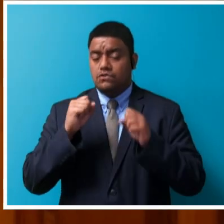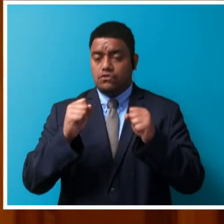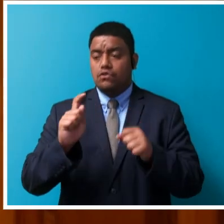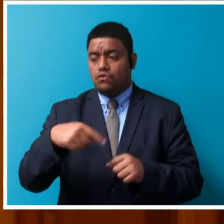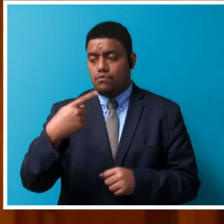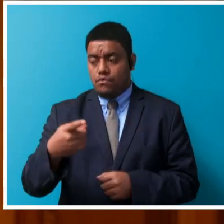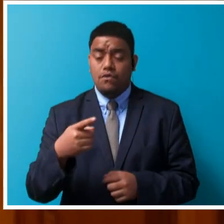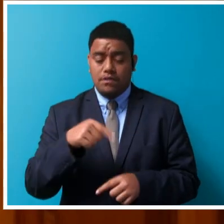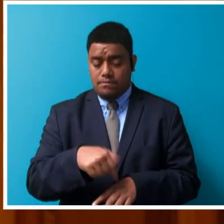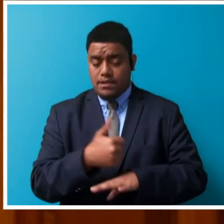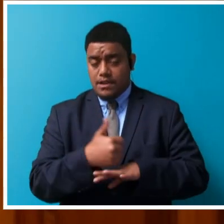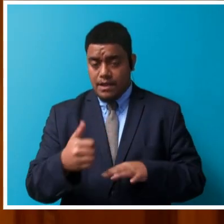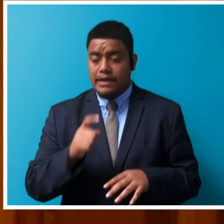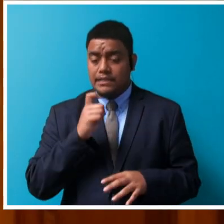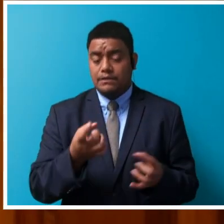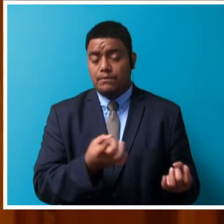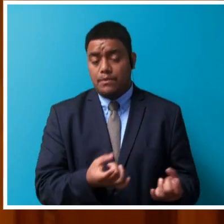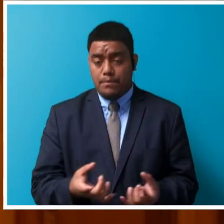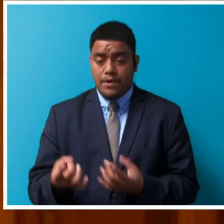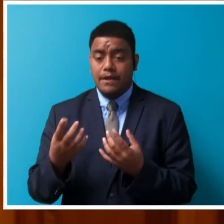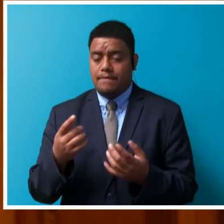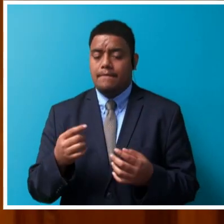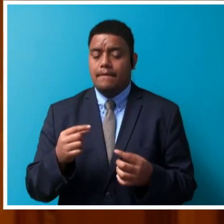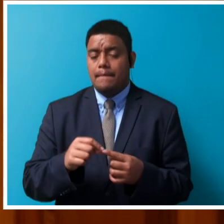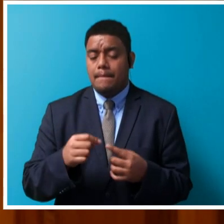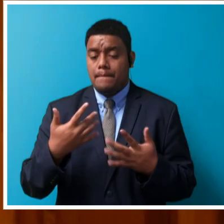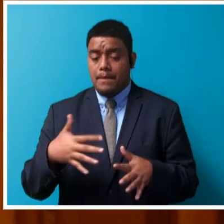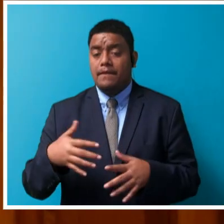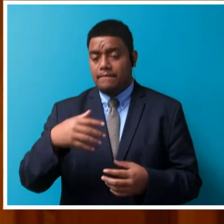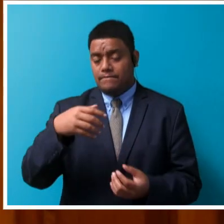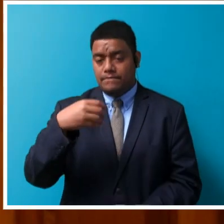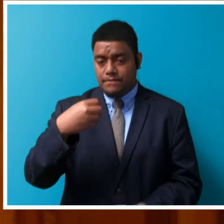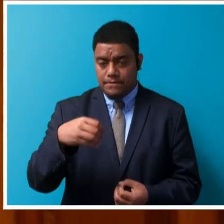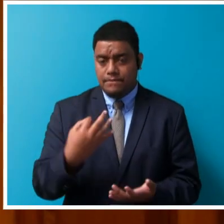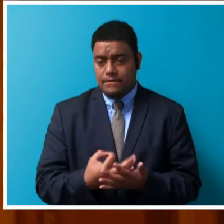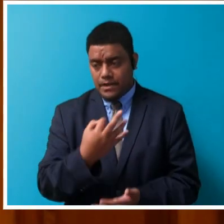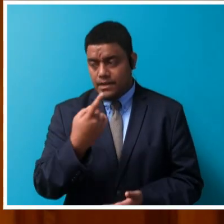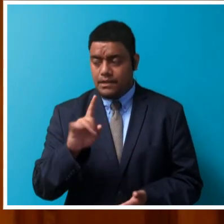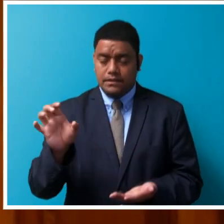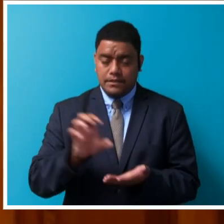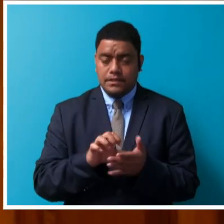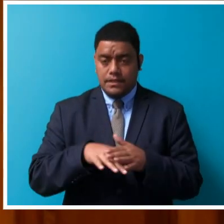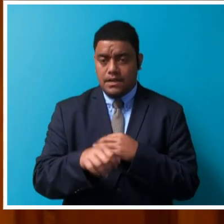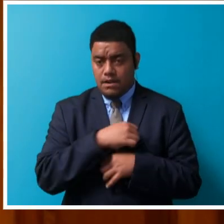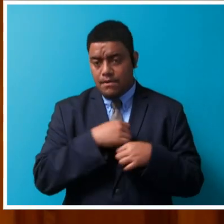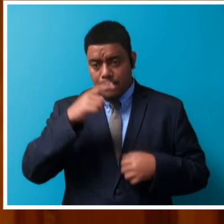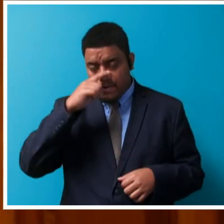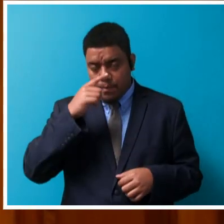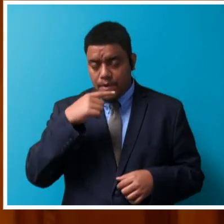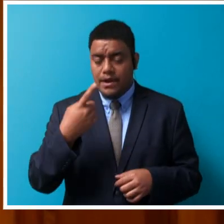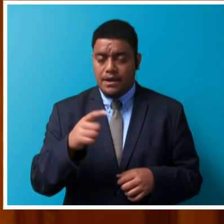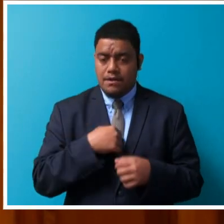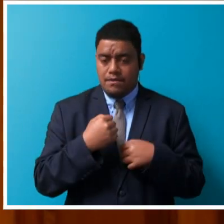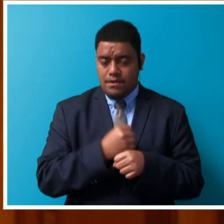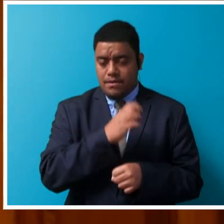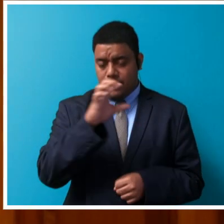that the coalition government is prepared to manage public finances prudently while continuing to invest in our people, our institutions, and